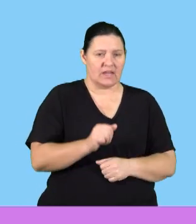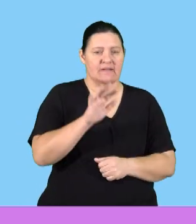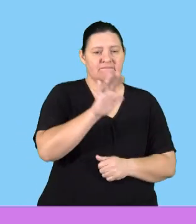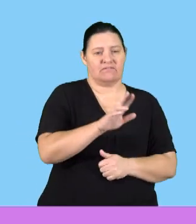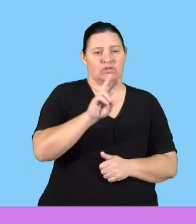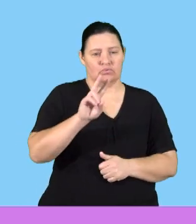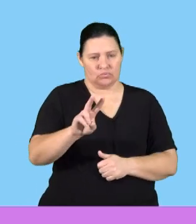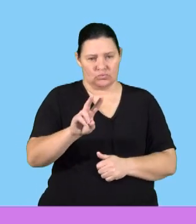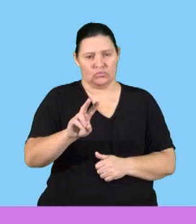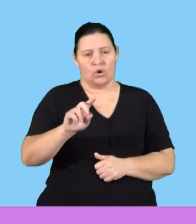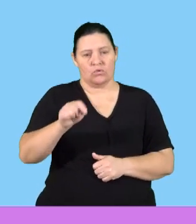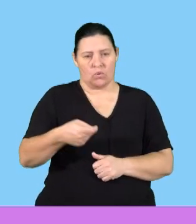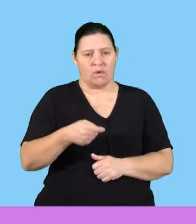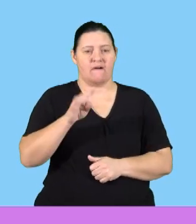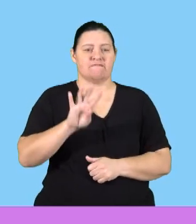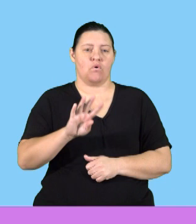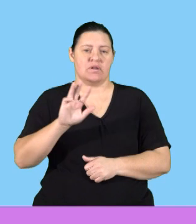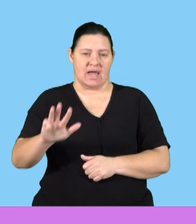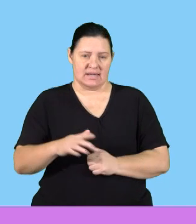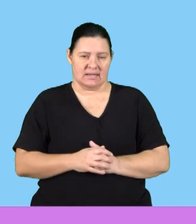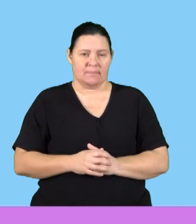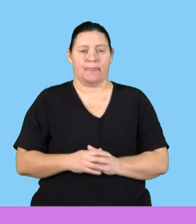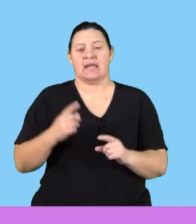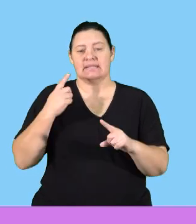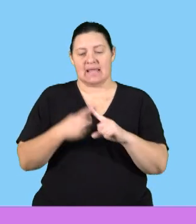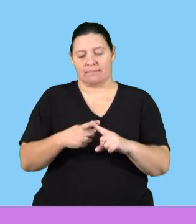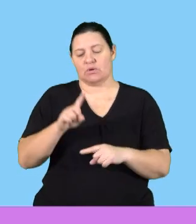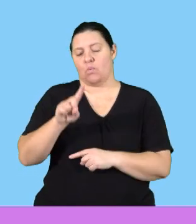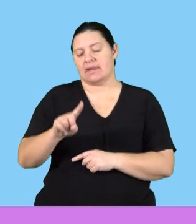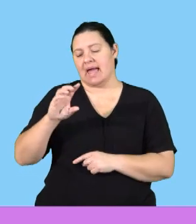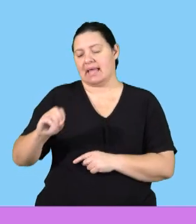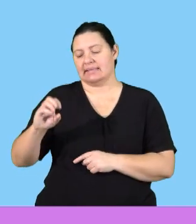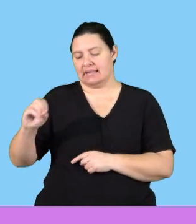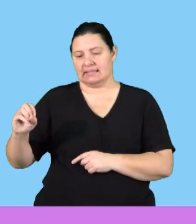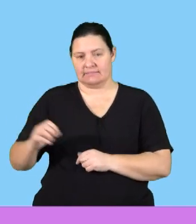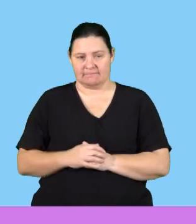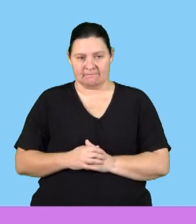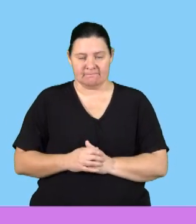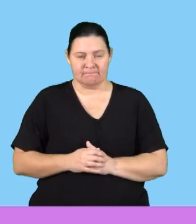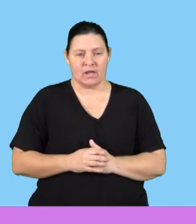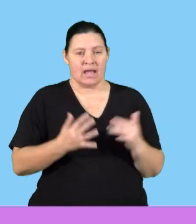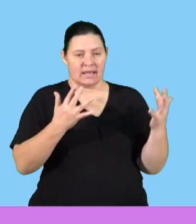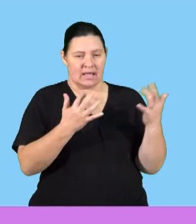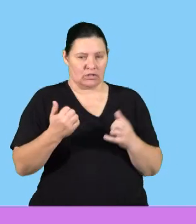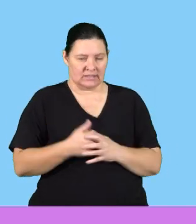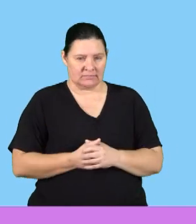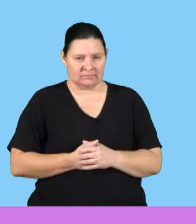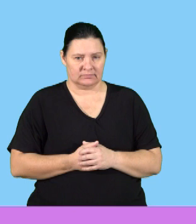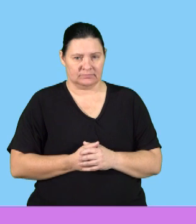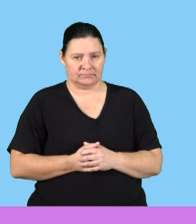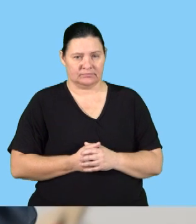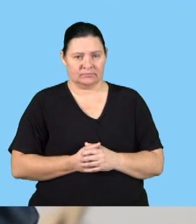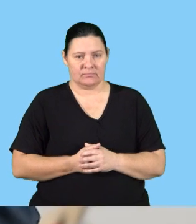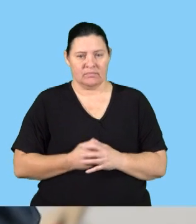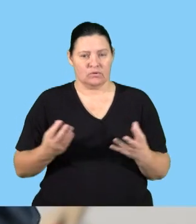previous 52 rand 49. We multiply by 100%. Let us calculate.